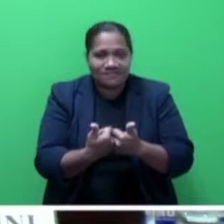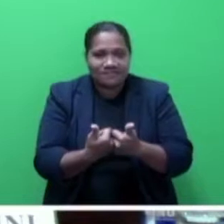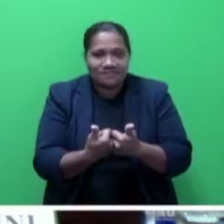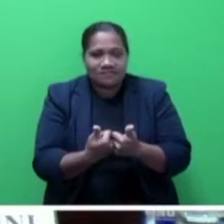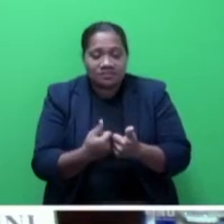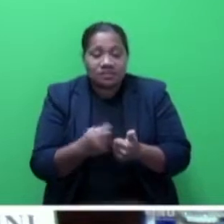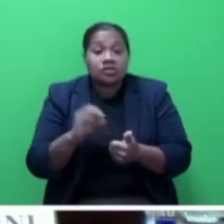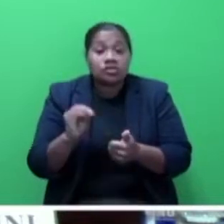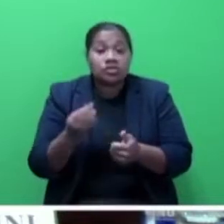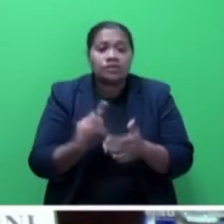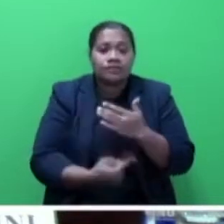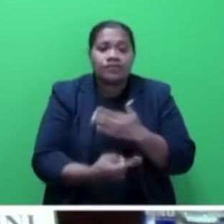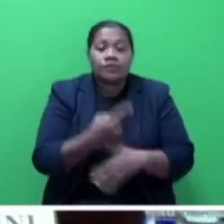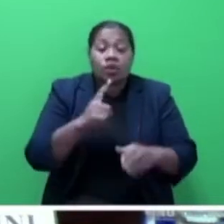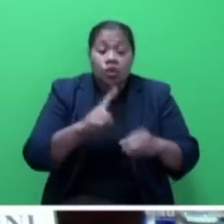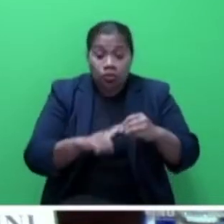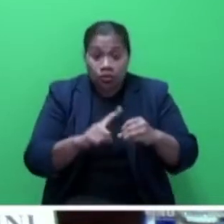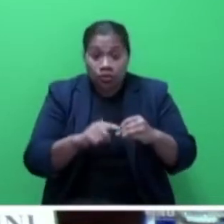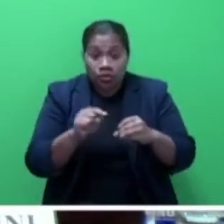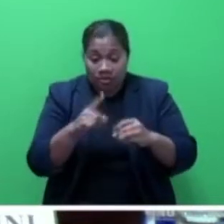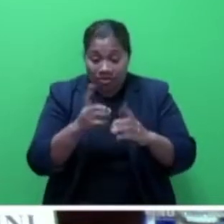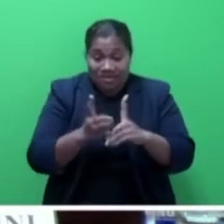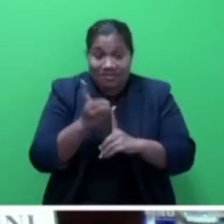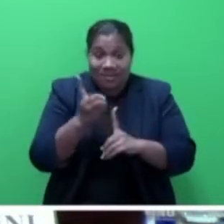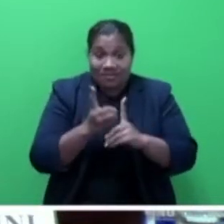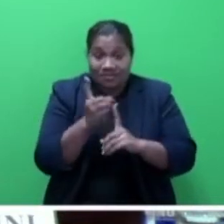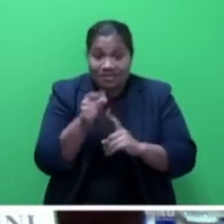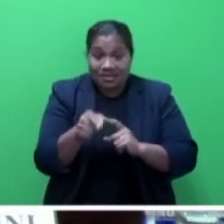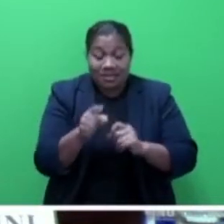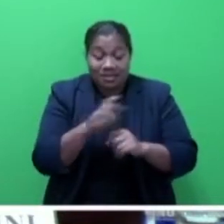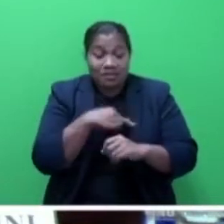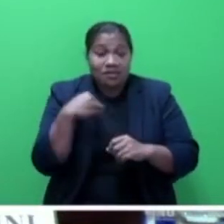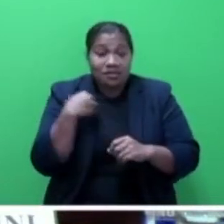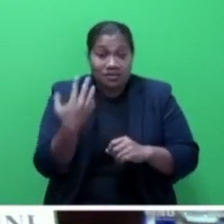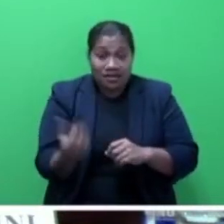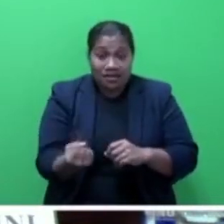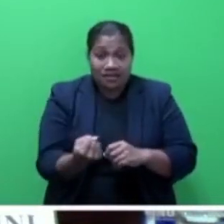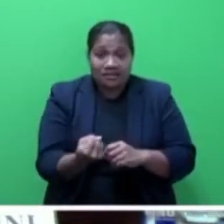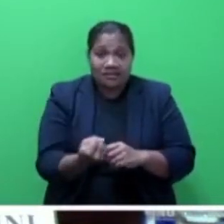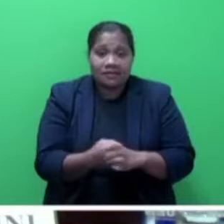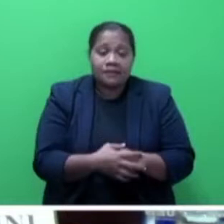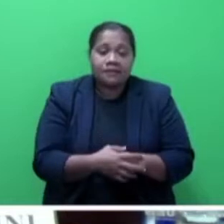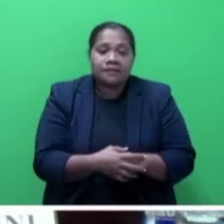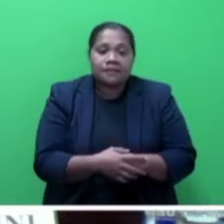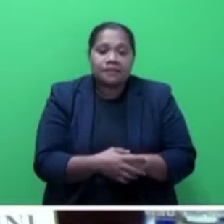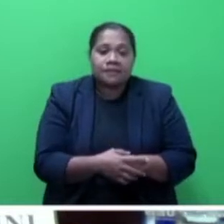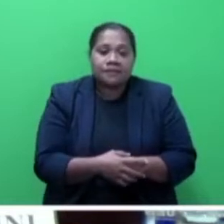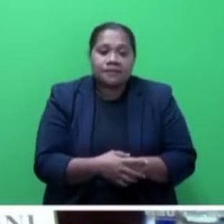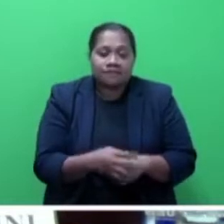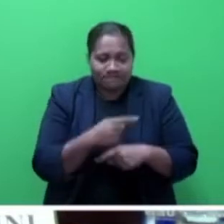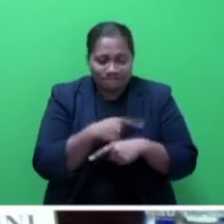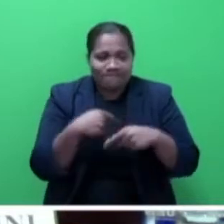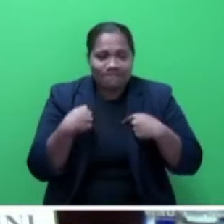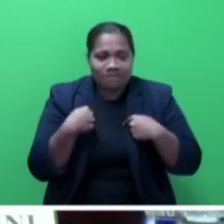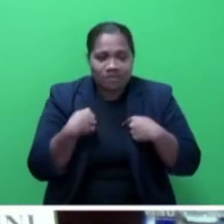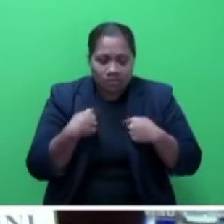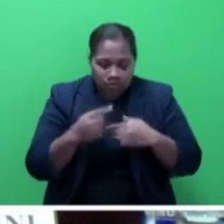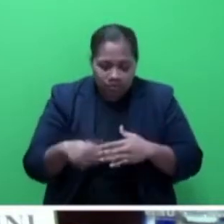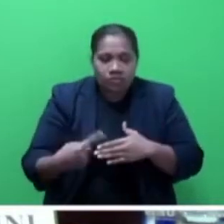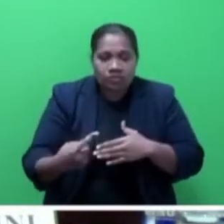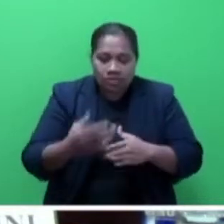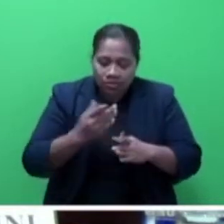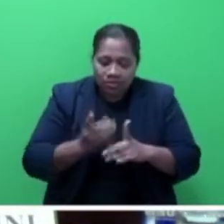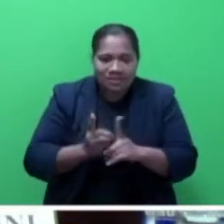portion which, or you can say the development lease that the ministry has, we are proceeding with the development